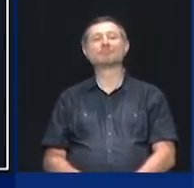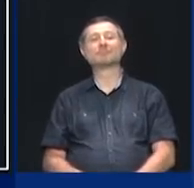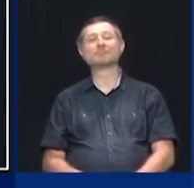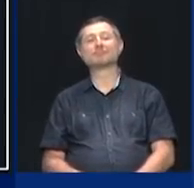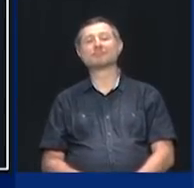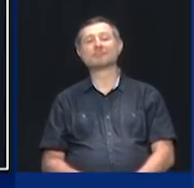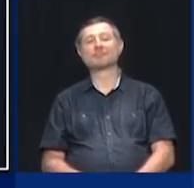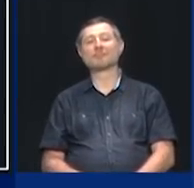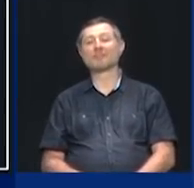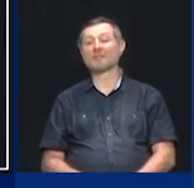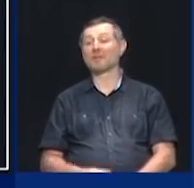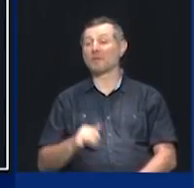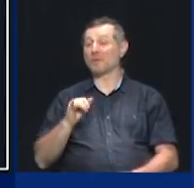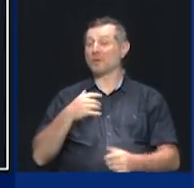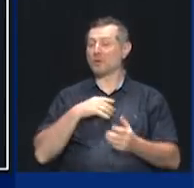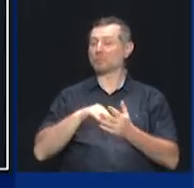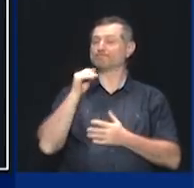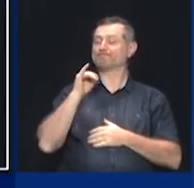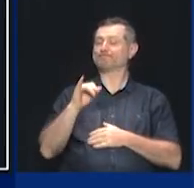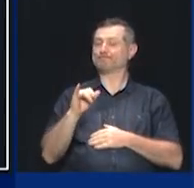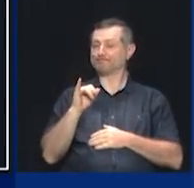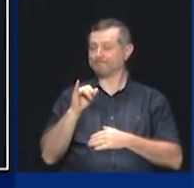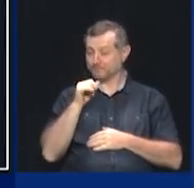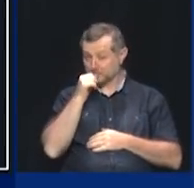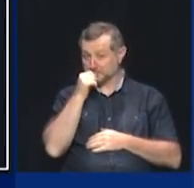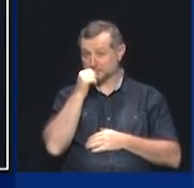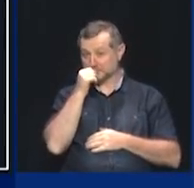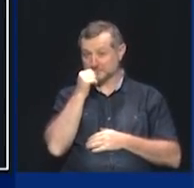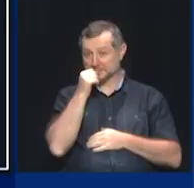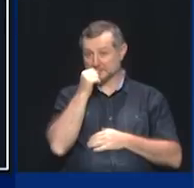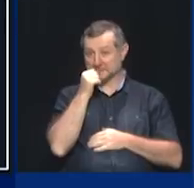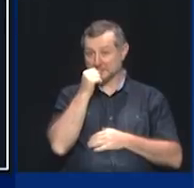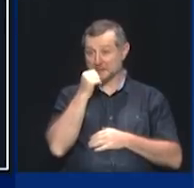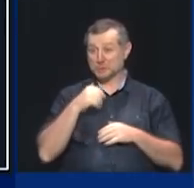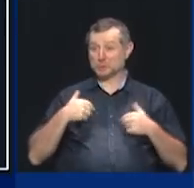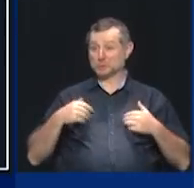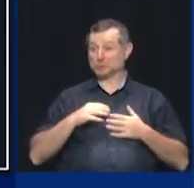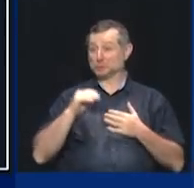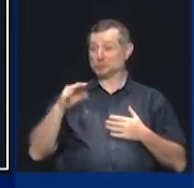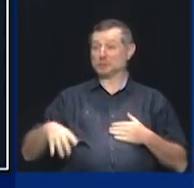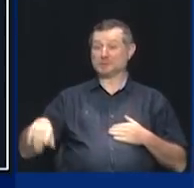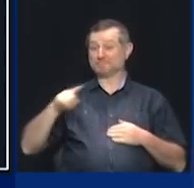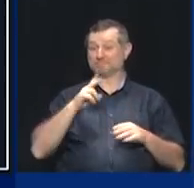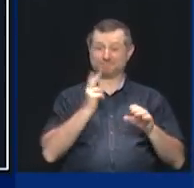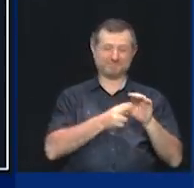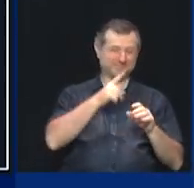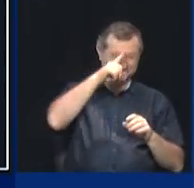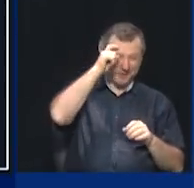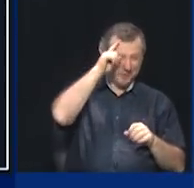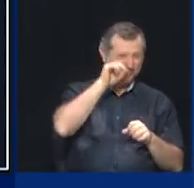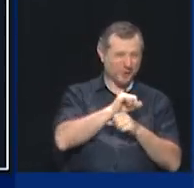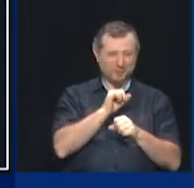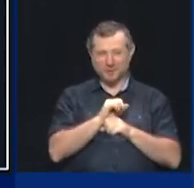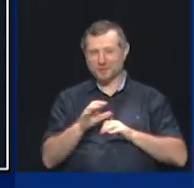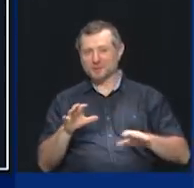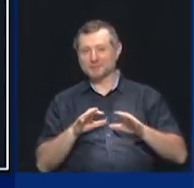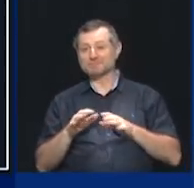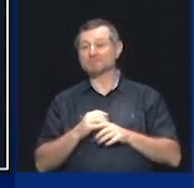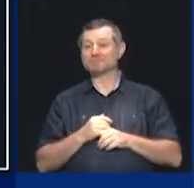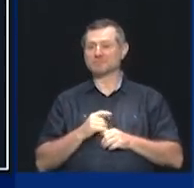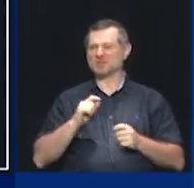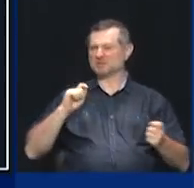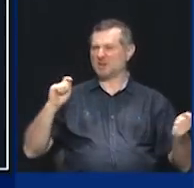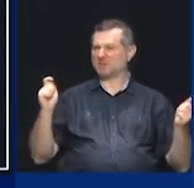We have learned participation in summer jobs programs dramatically changes what happens,